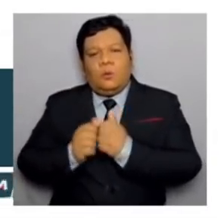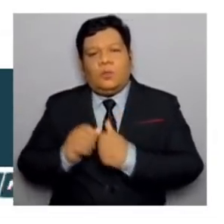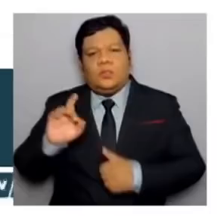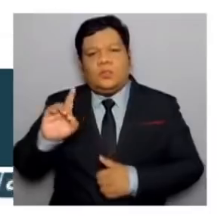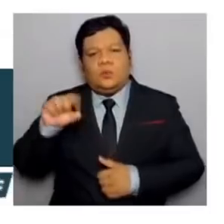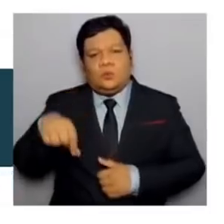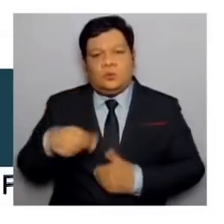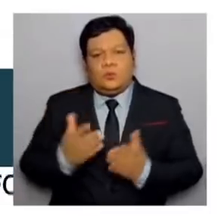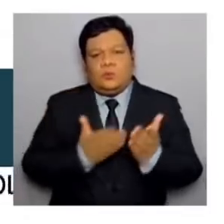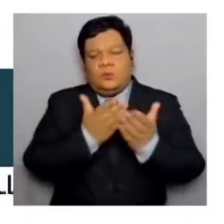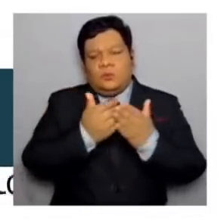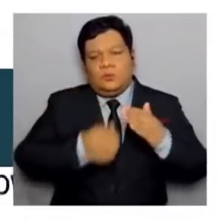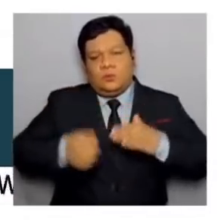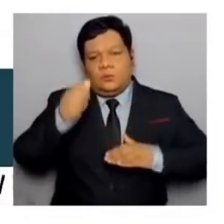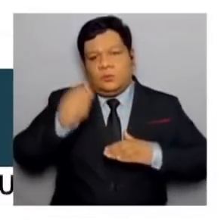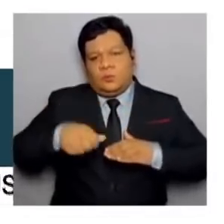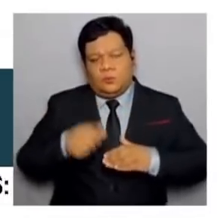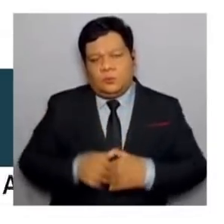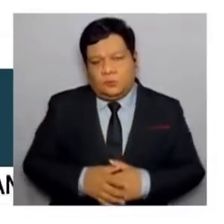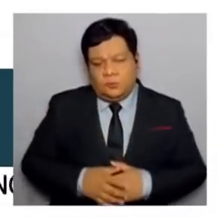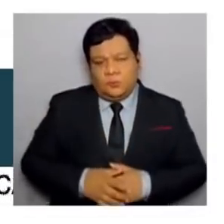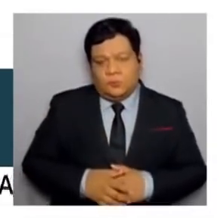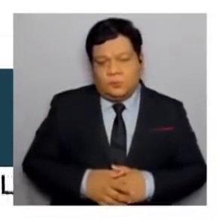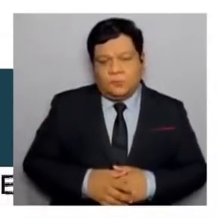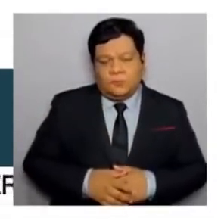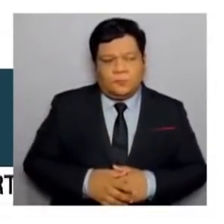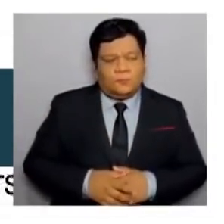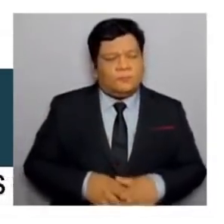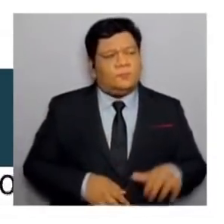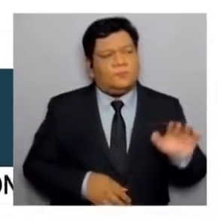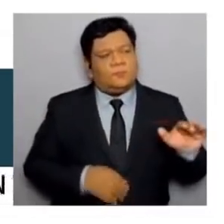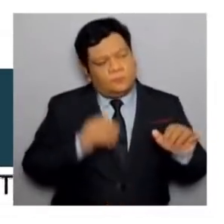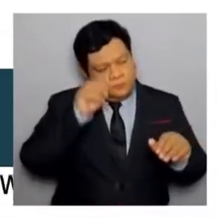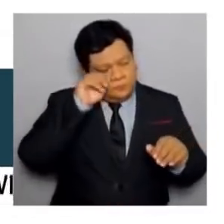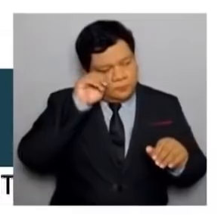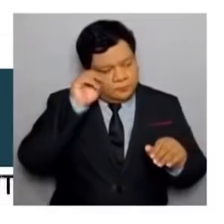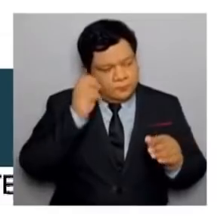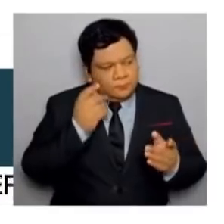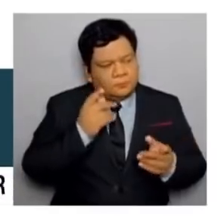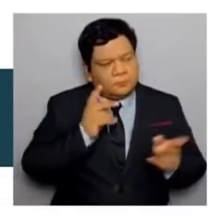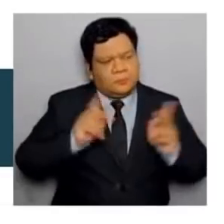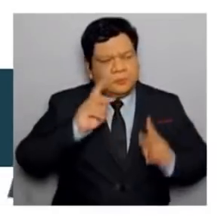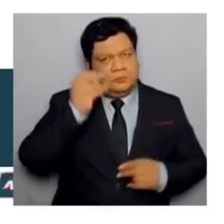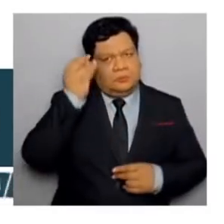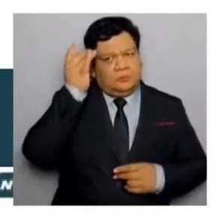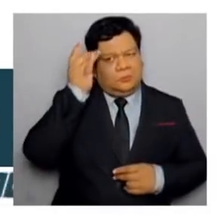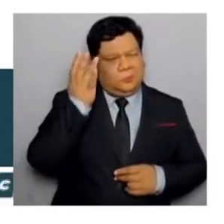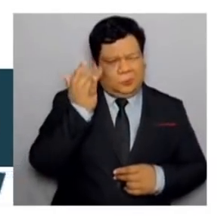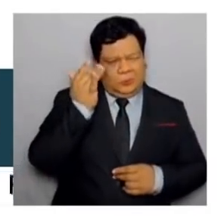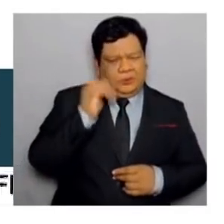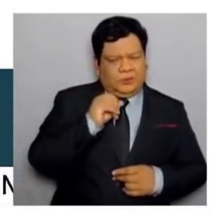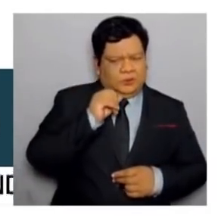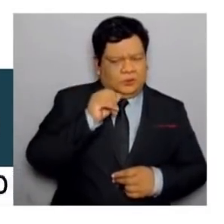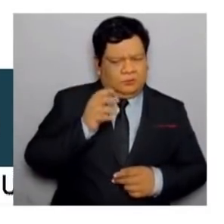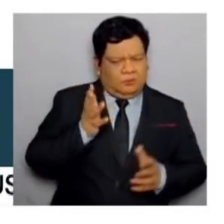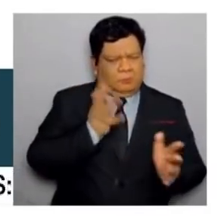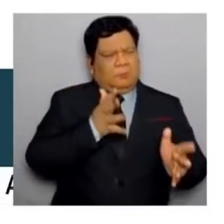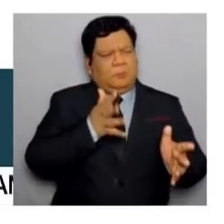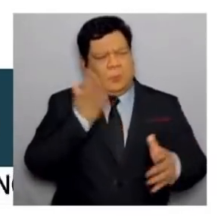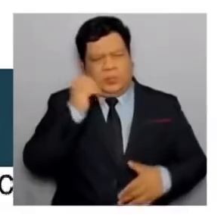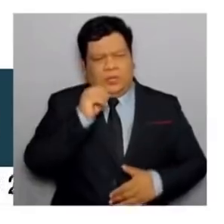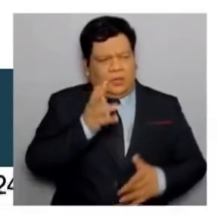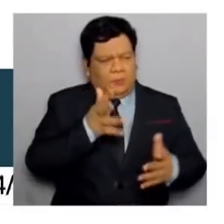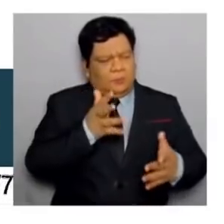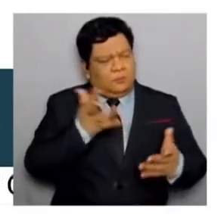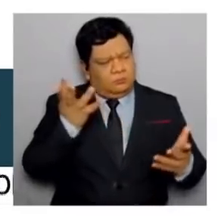filed before him way back in October. Attorney Marañon, dun sa mga nag-iisip na bakit hindi na lang pwede pabayaan ito,